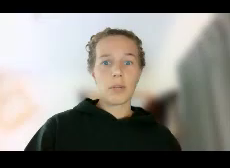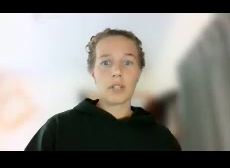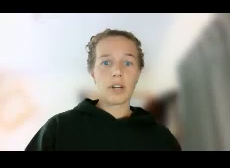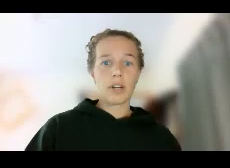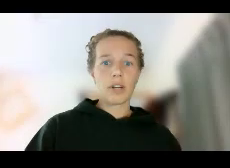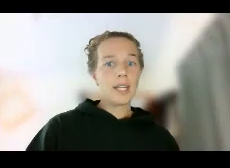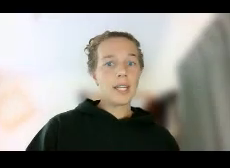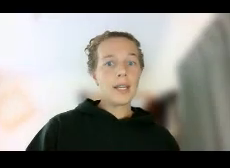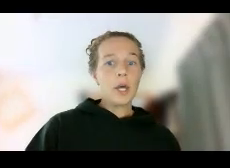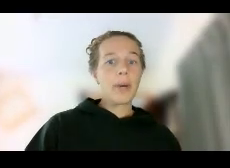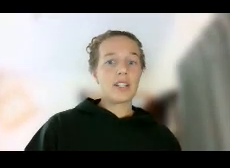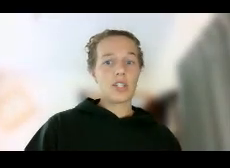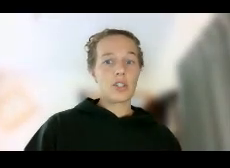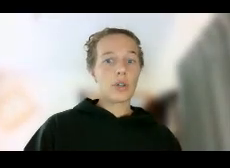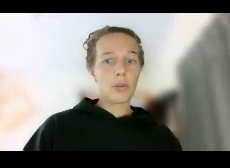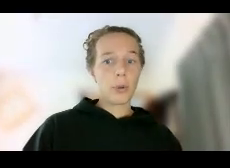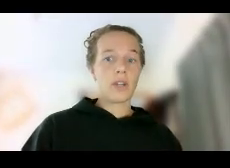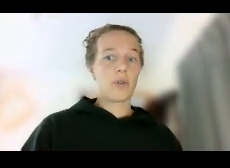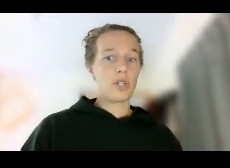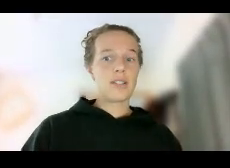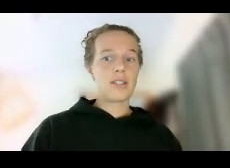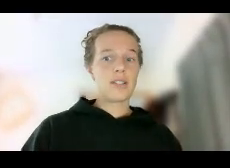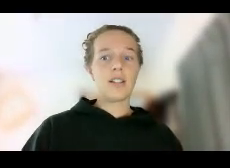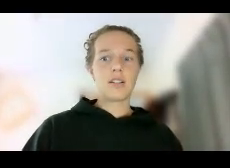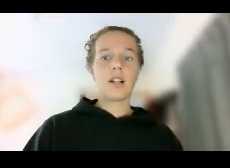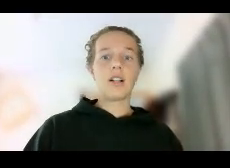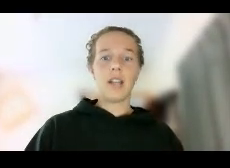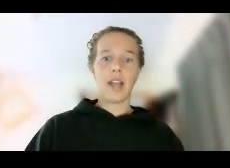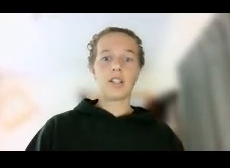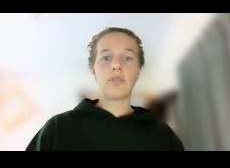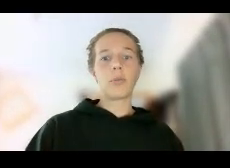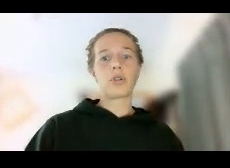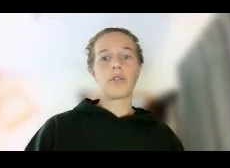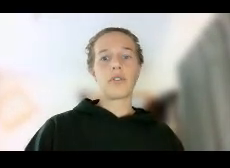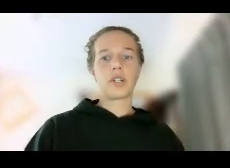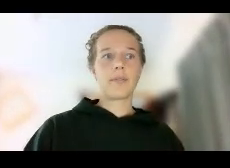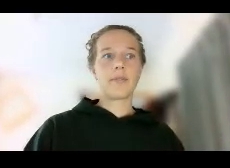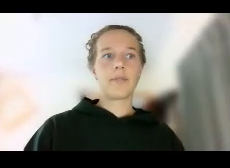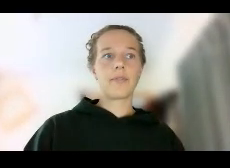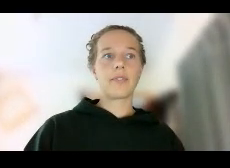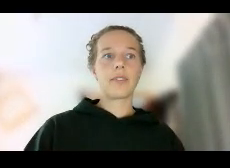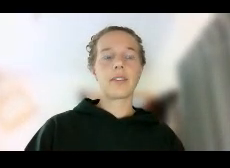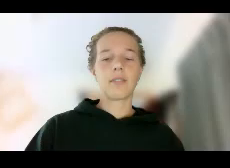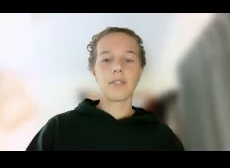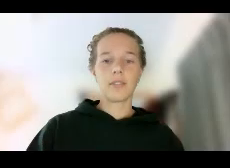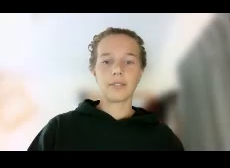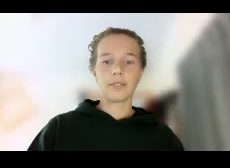still harvest surf smelt recreationally, but just across the border in Washington State, there's still an active commercial fishery.